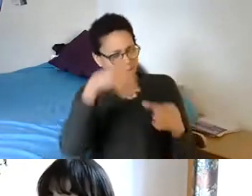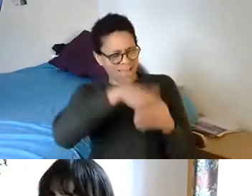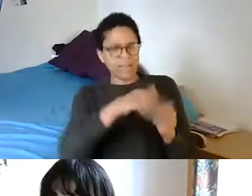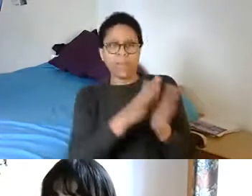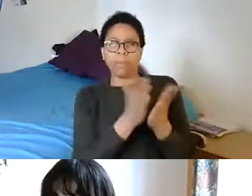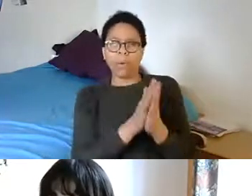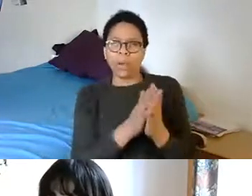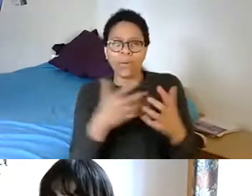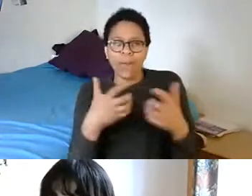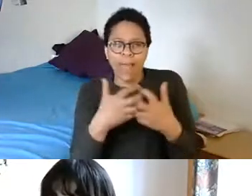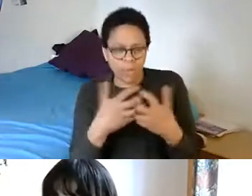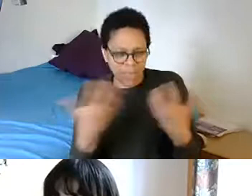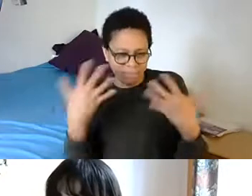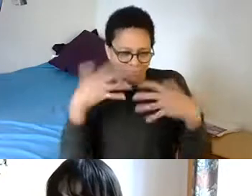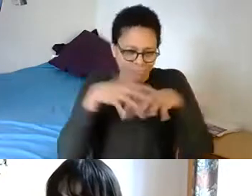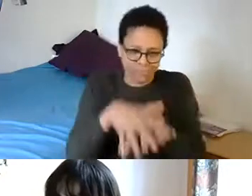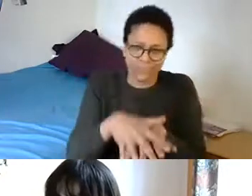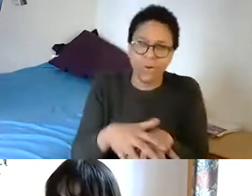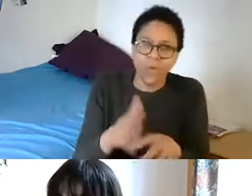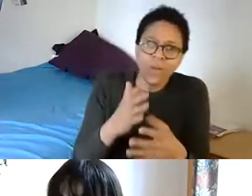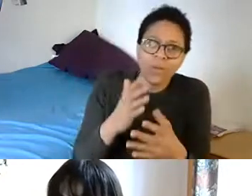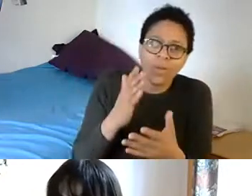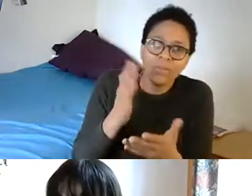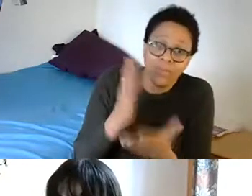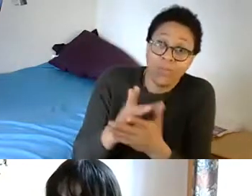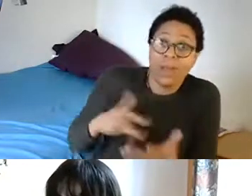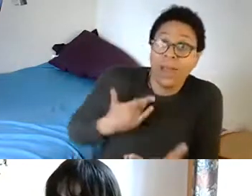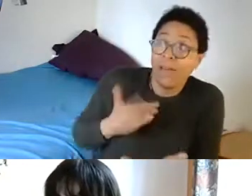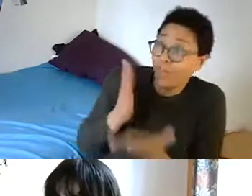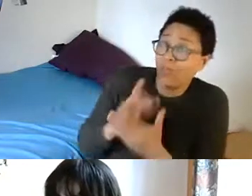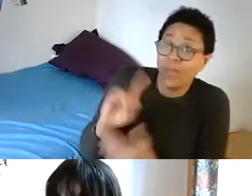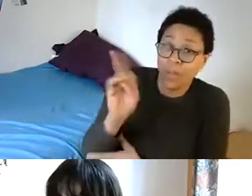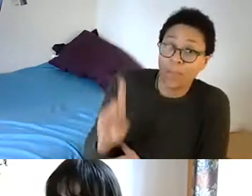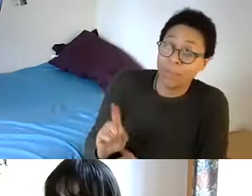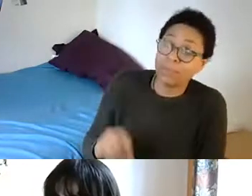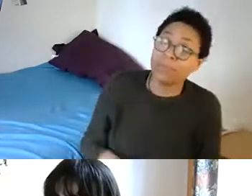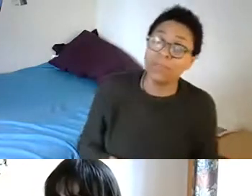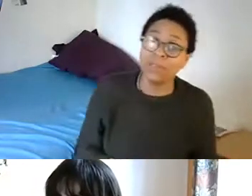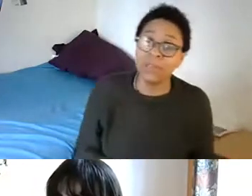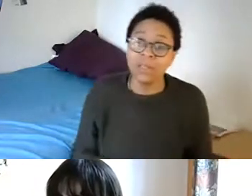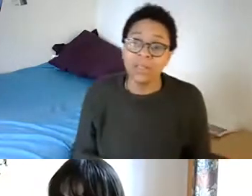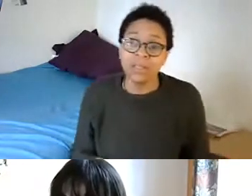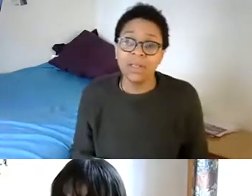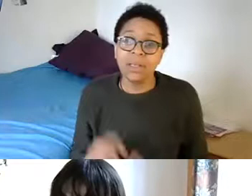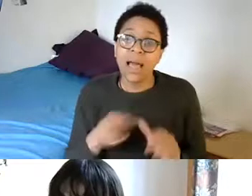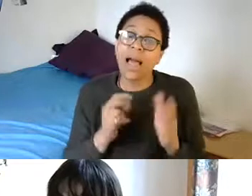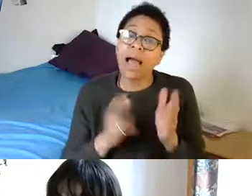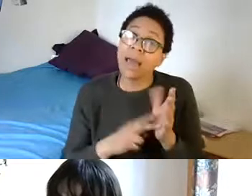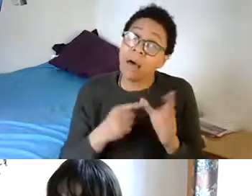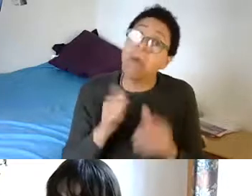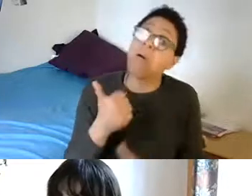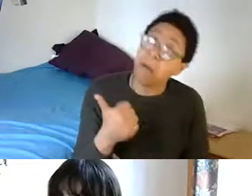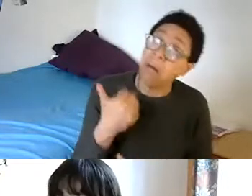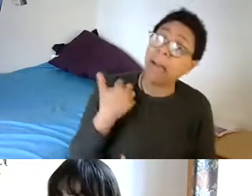and pages of that book. So there's some really interesting stuff going on there as well. Yeah, that sounds really interesting. And is that sort of a project that's just